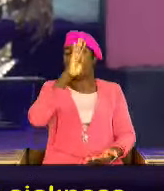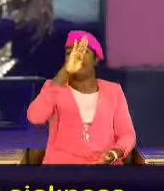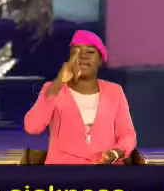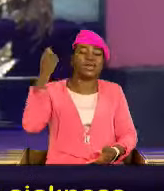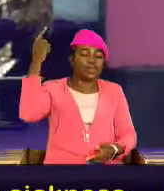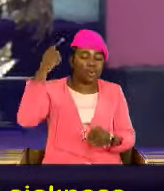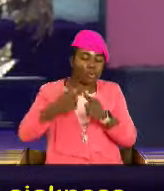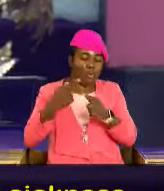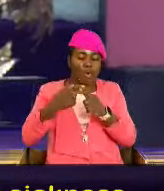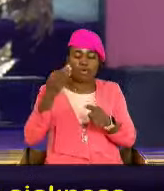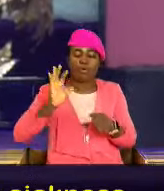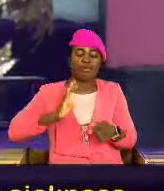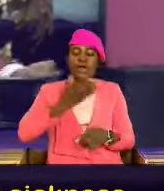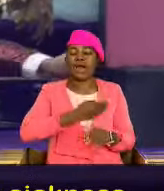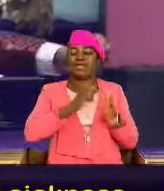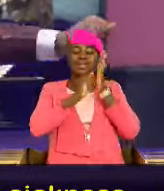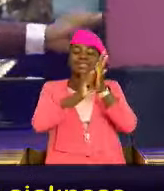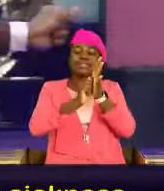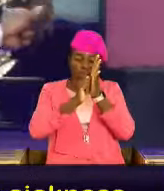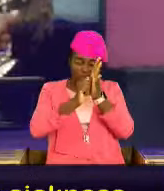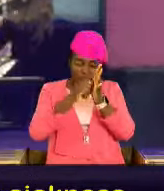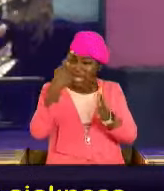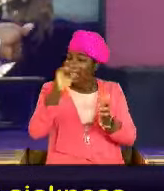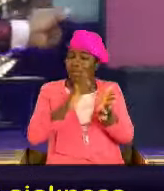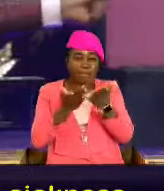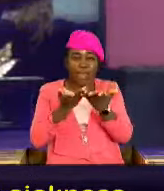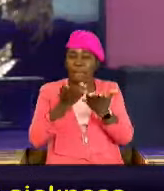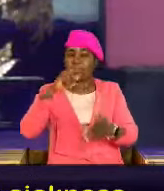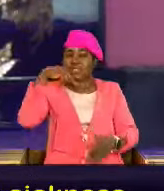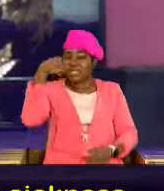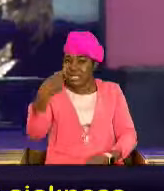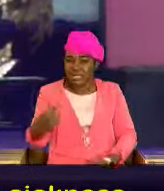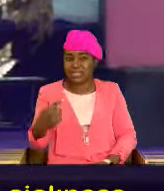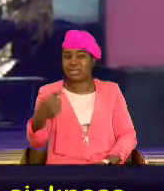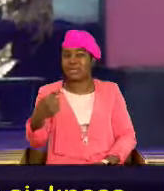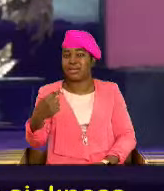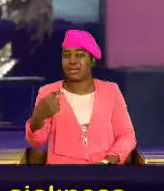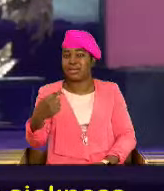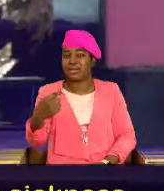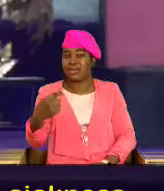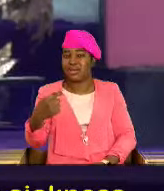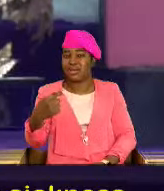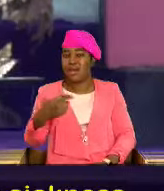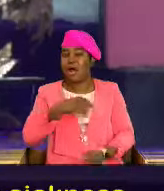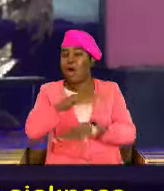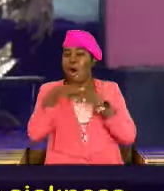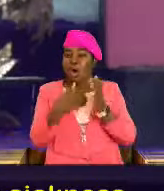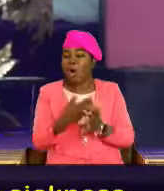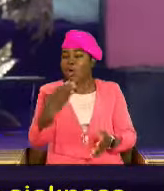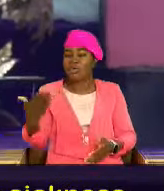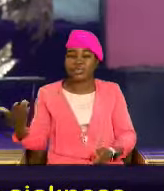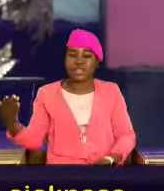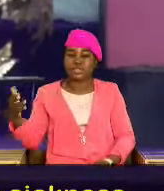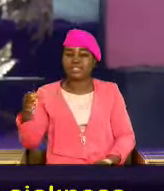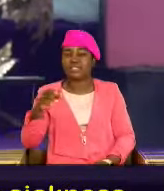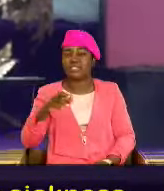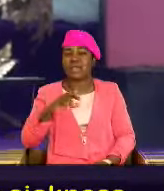Testimony the Bible says almost all things are by the law punched with